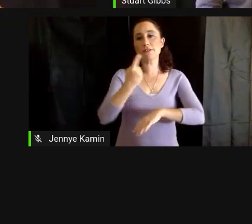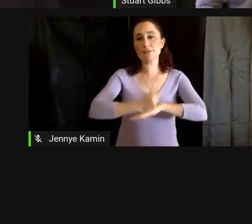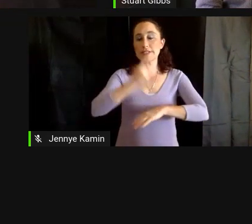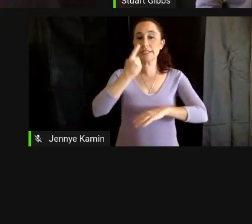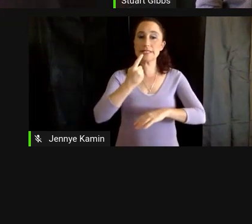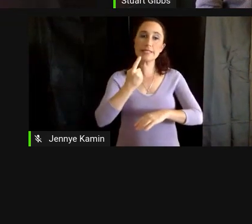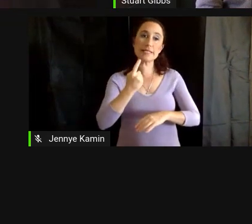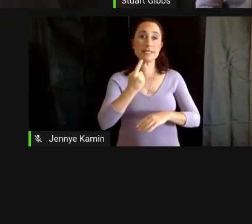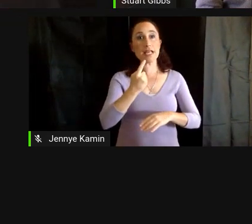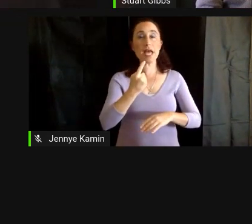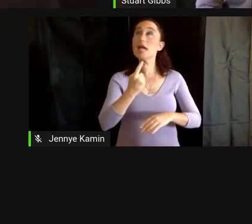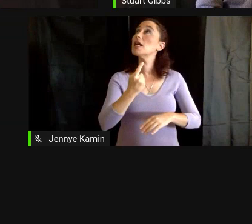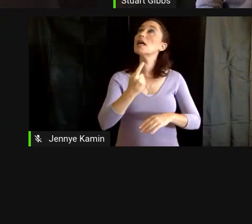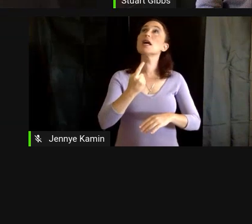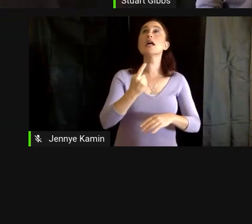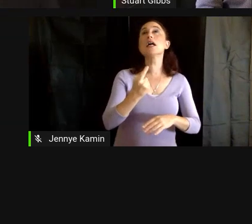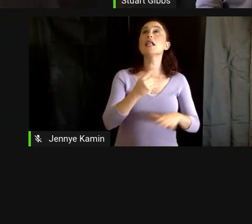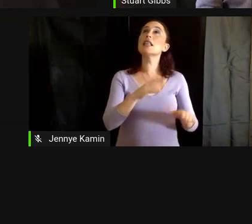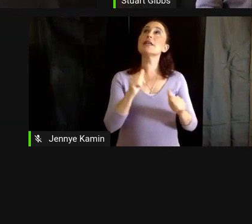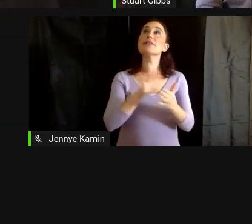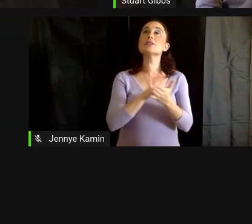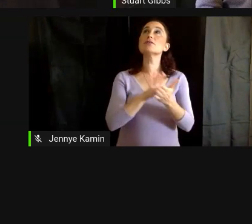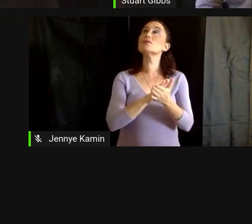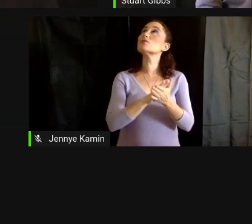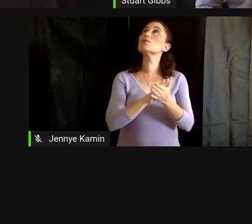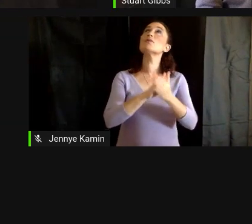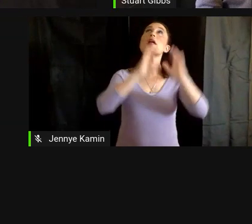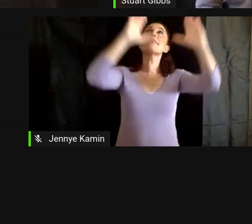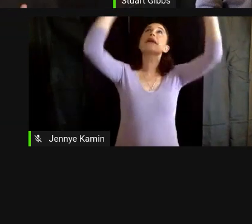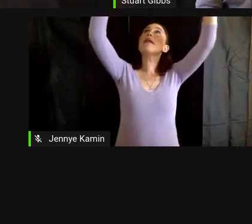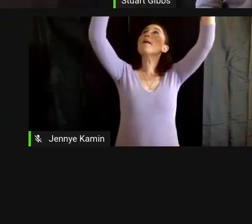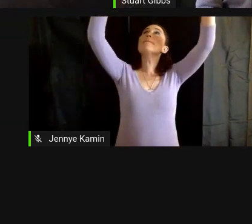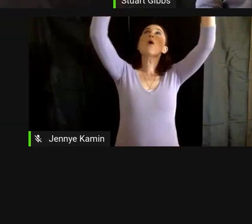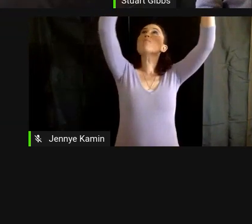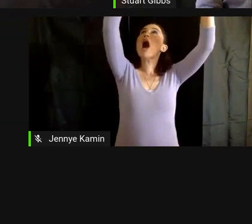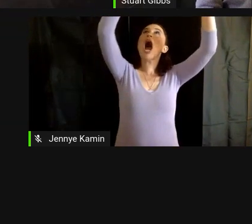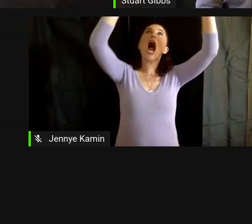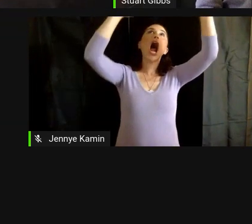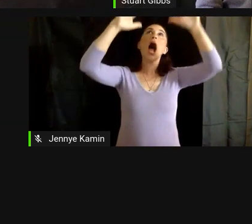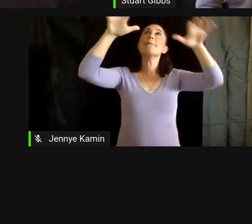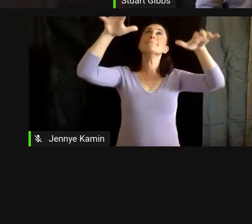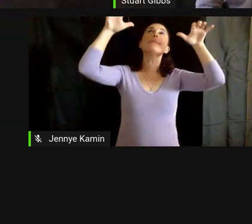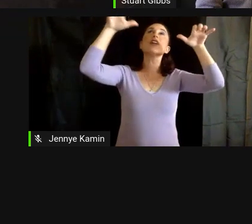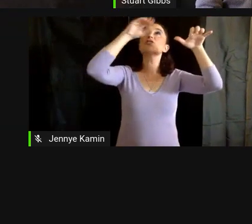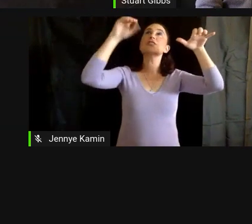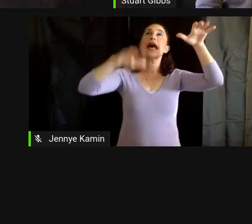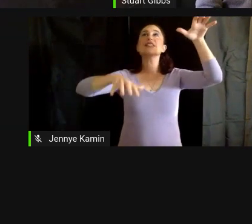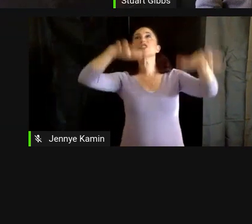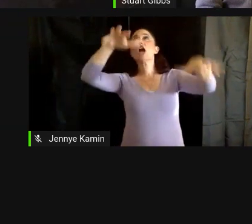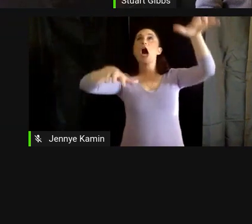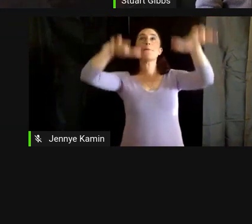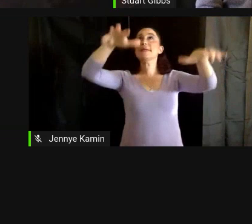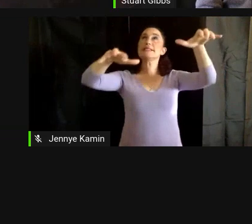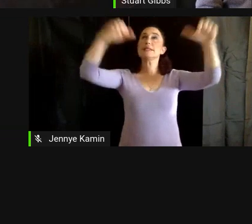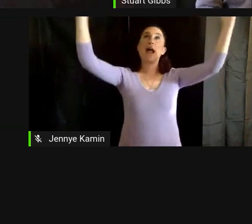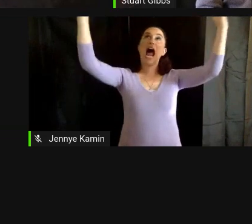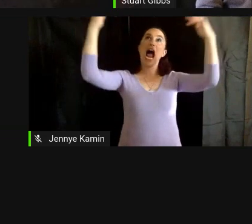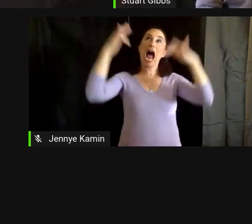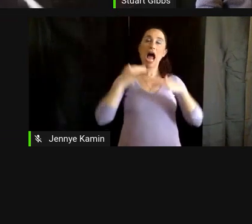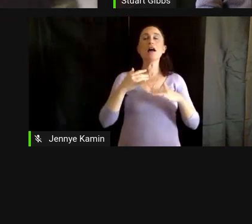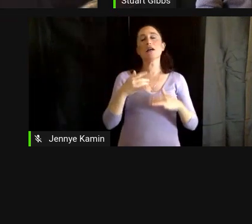suddenly portals open up in the sky and interdimensional monsters and zombies arrive and he has to battle them and everything